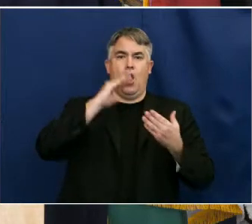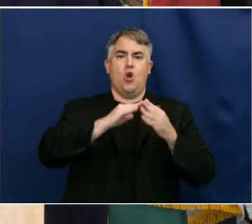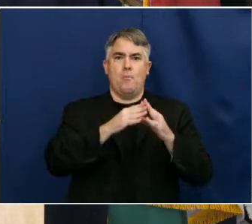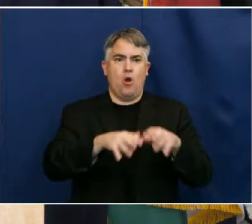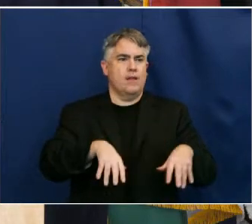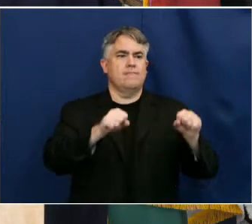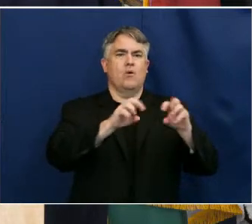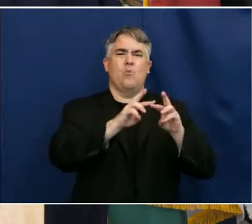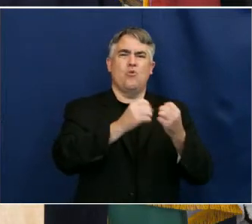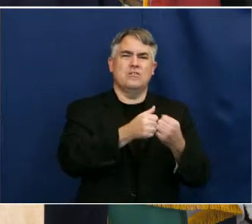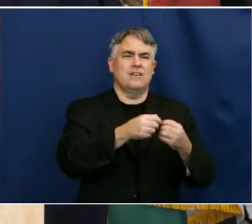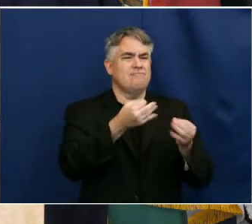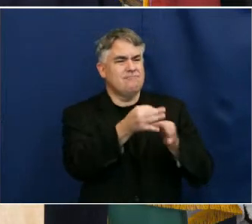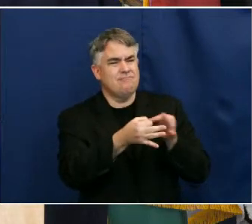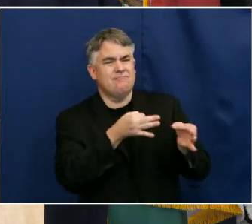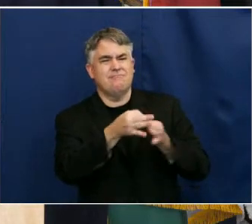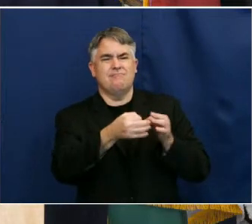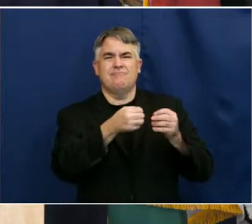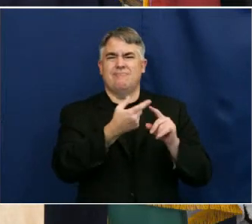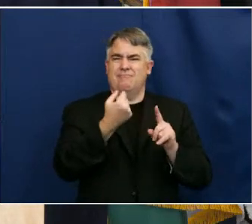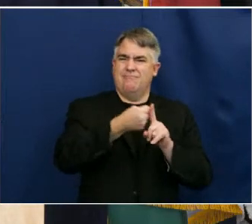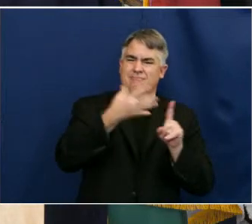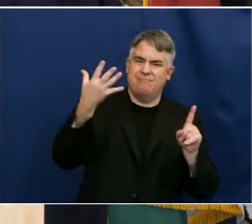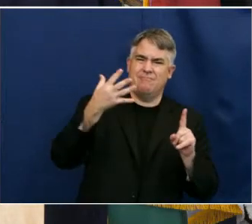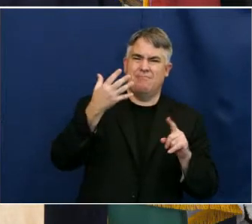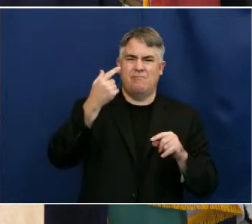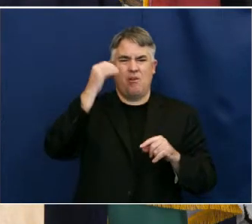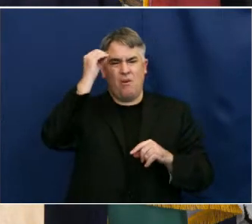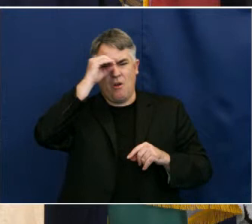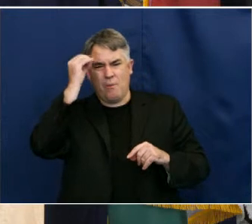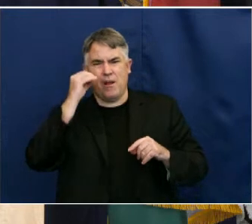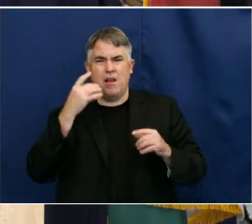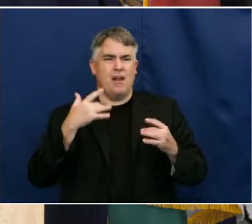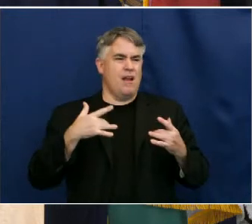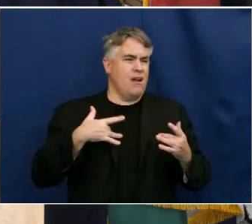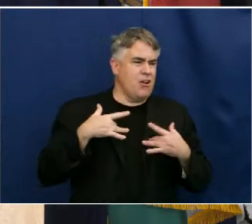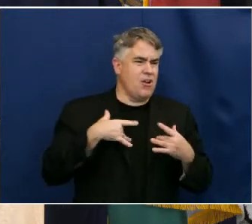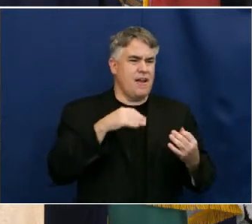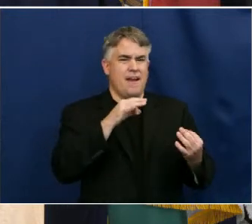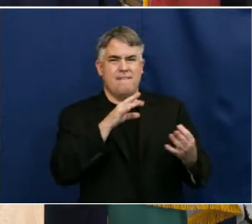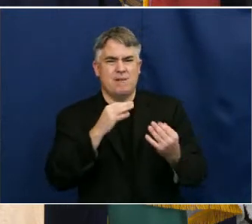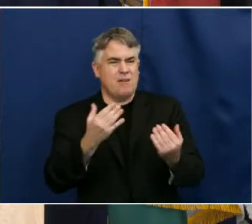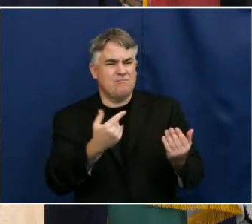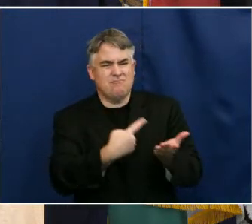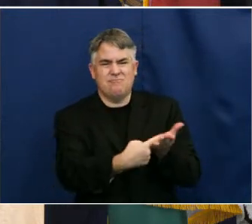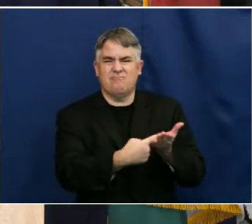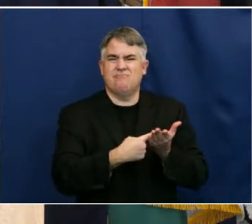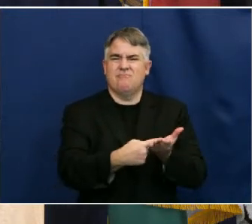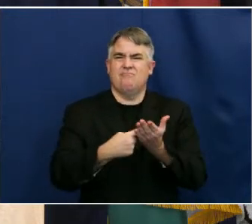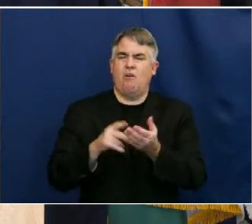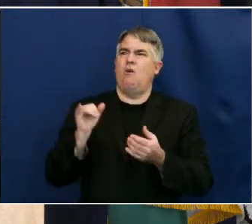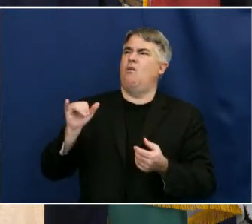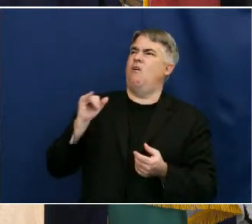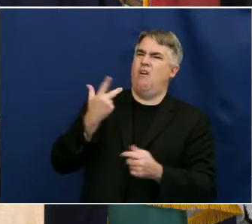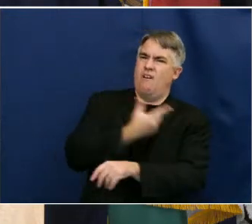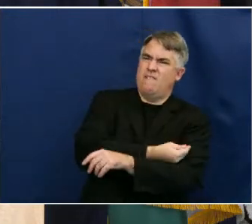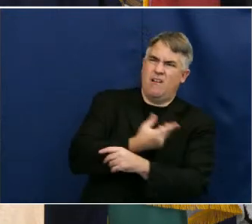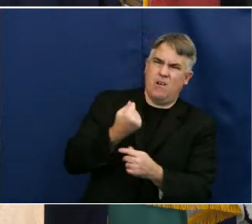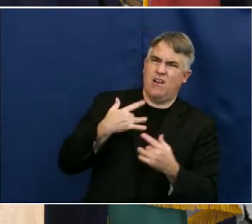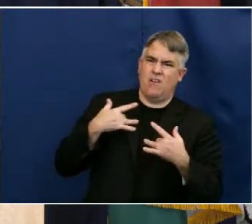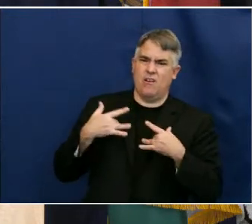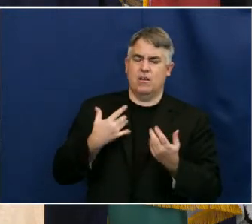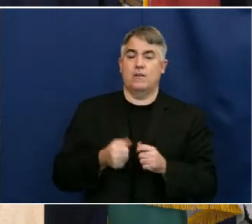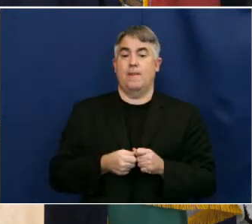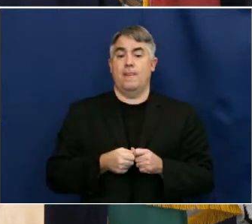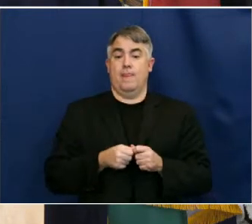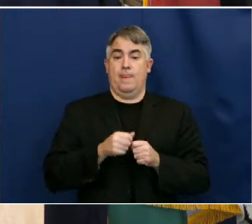firsthand from residents and community members about how we should be prioritizing future funding, in particular around COVID. And so we